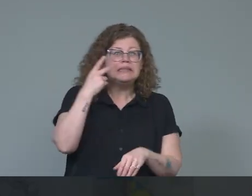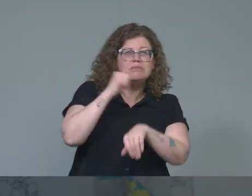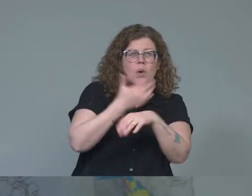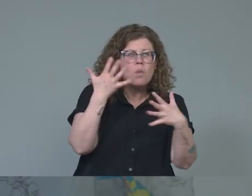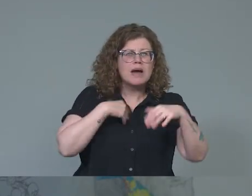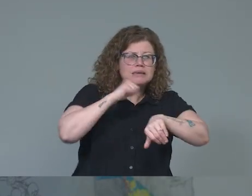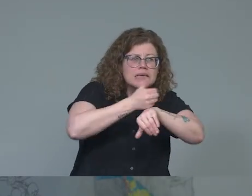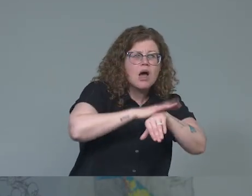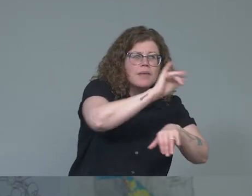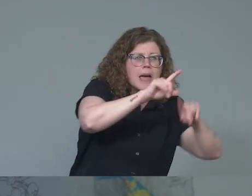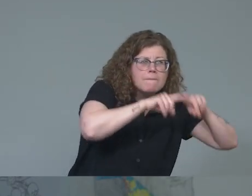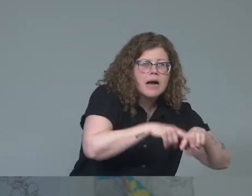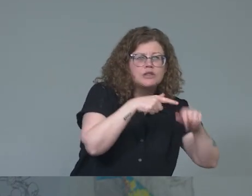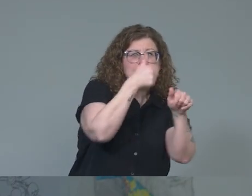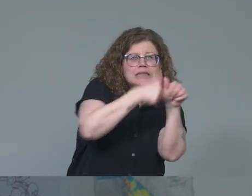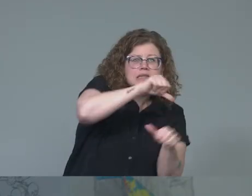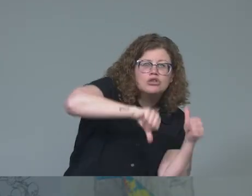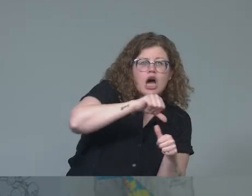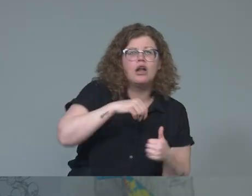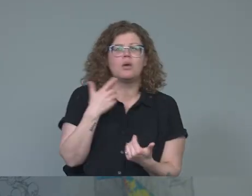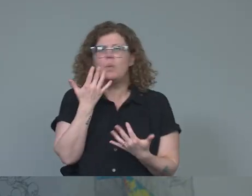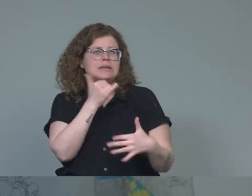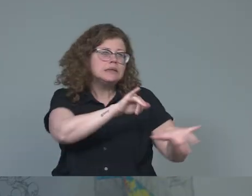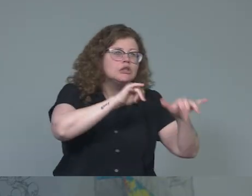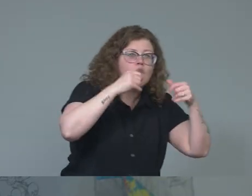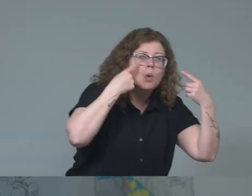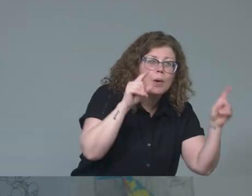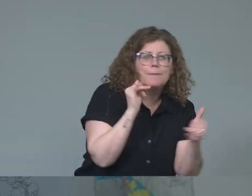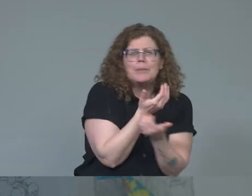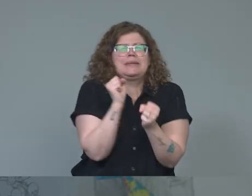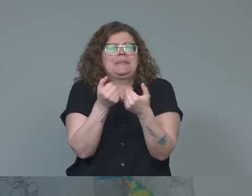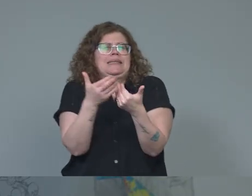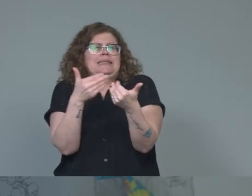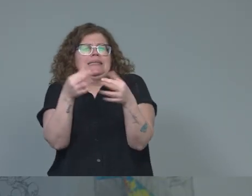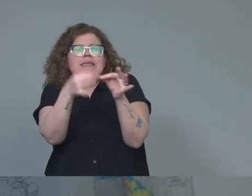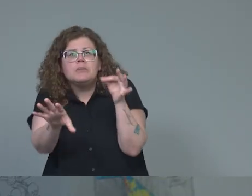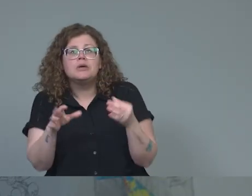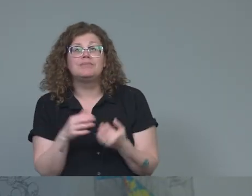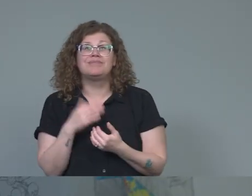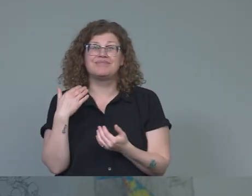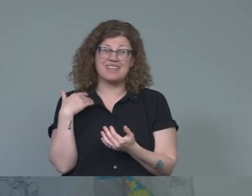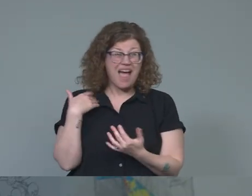simpler. I've had trouble in the last couple months with misunderstanding with the city,